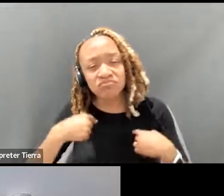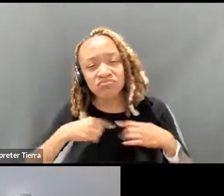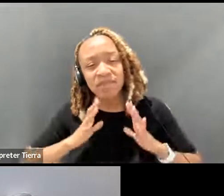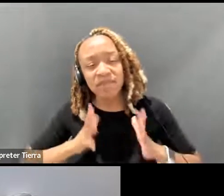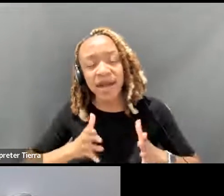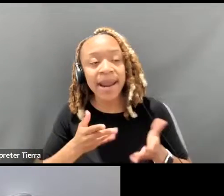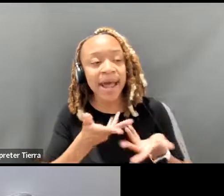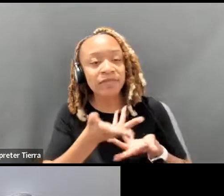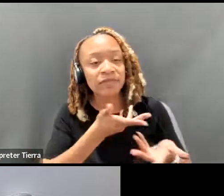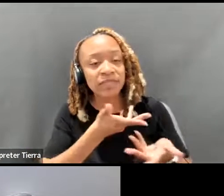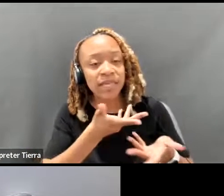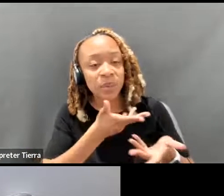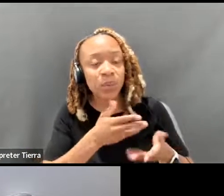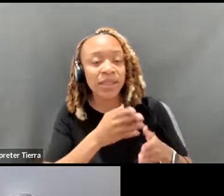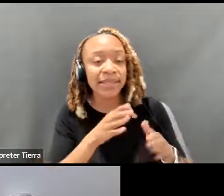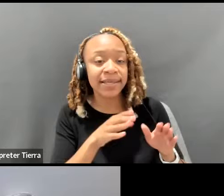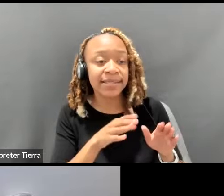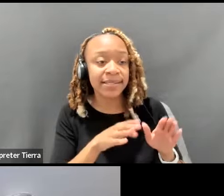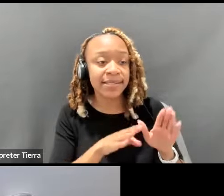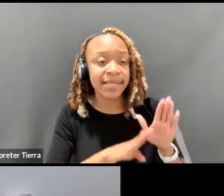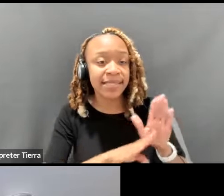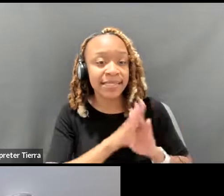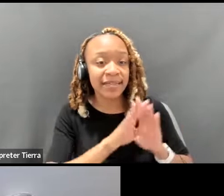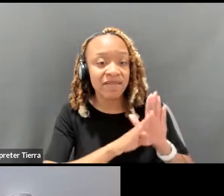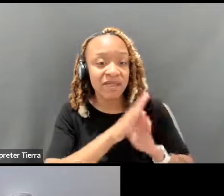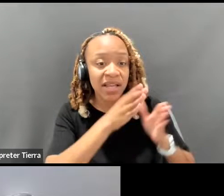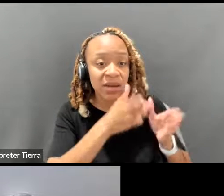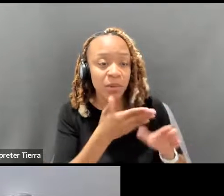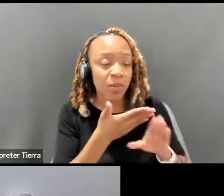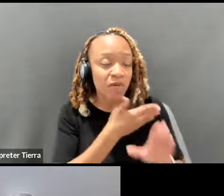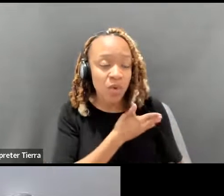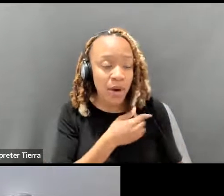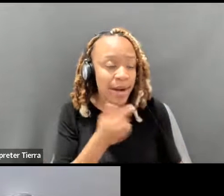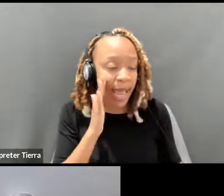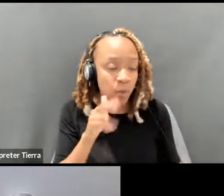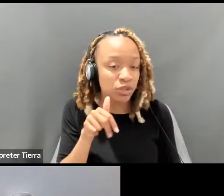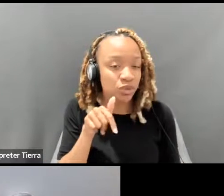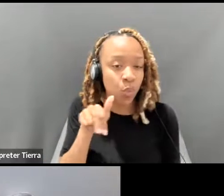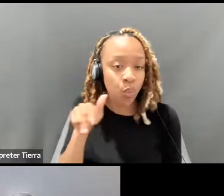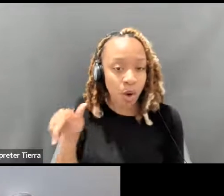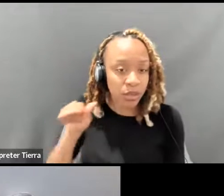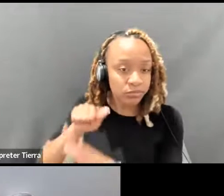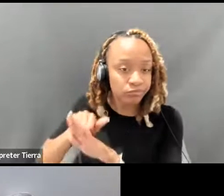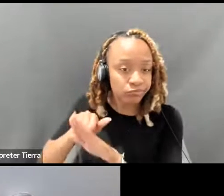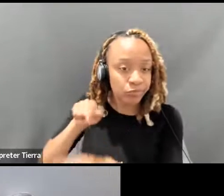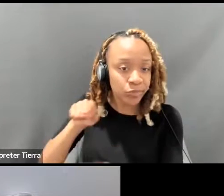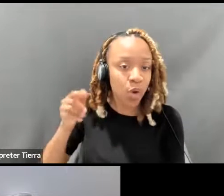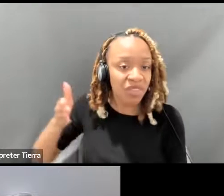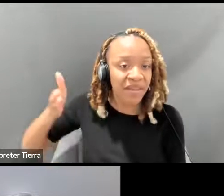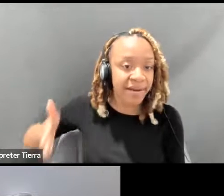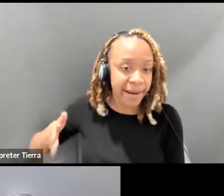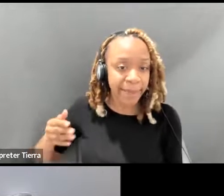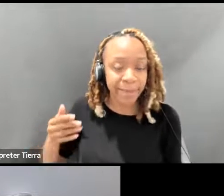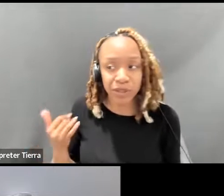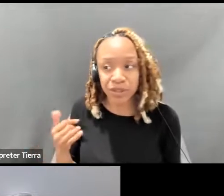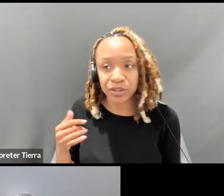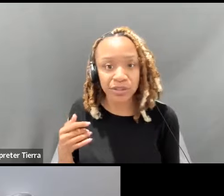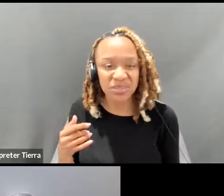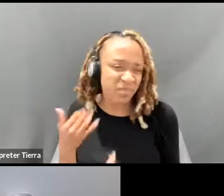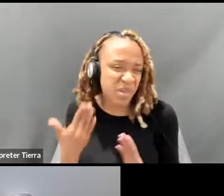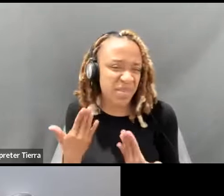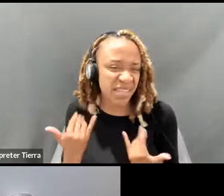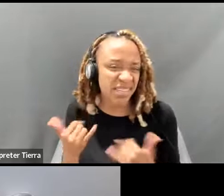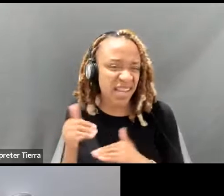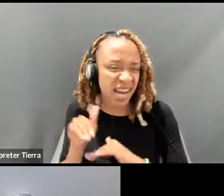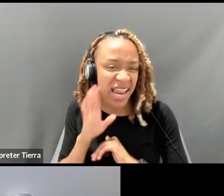developer before, and the neighbor, I'll just walk over there, maybe tonight, and just speak